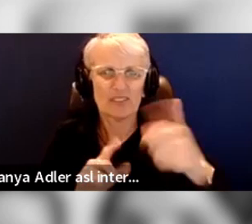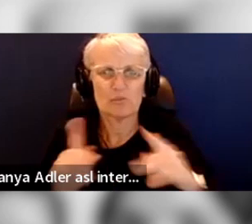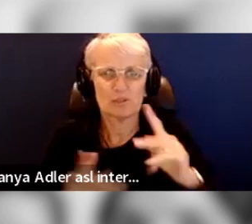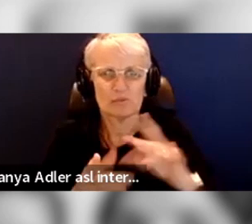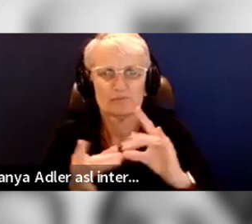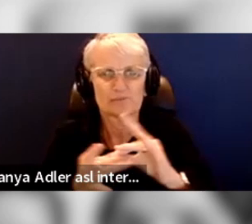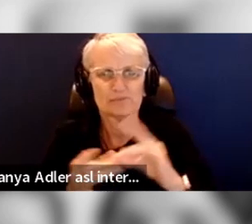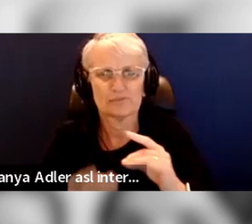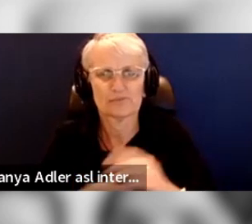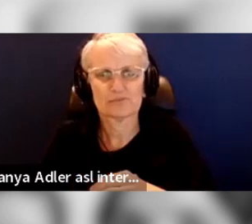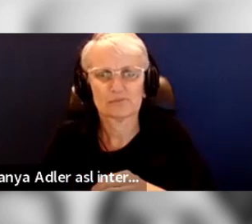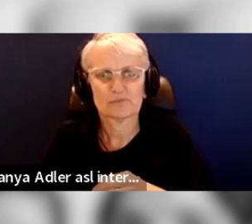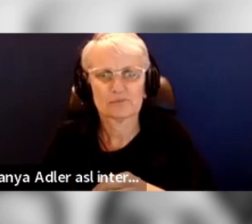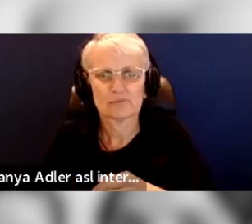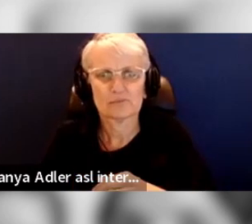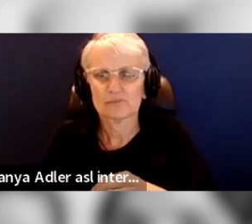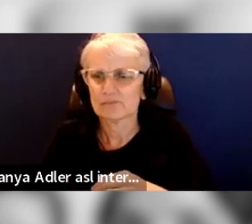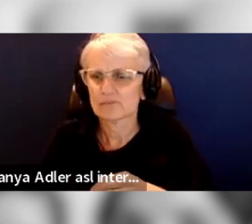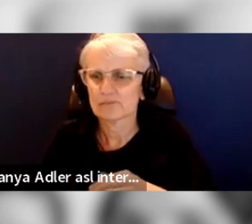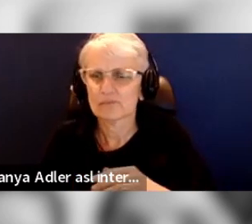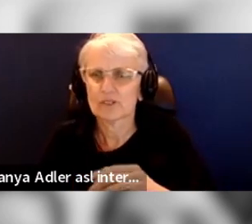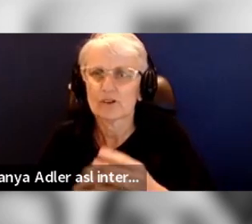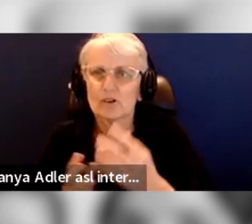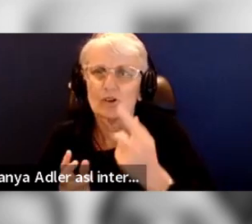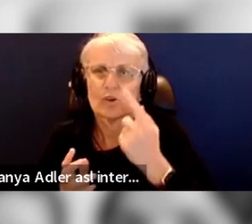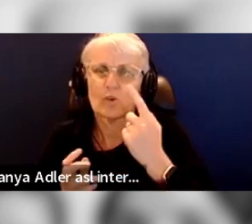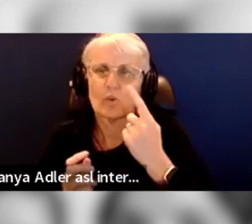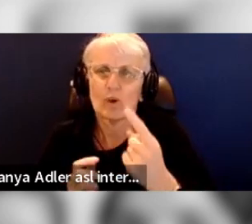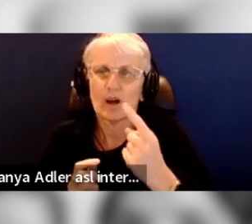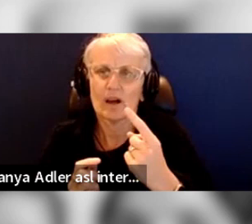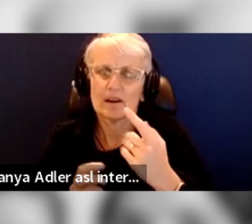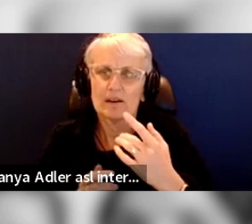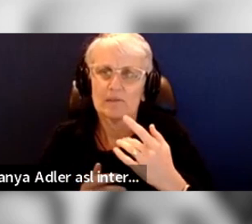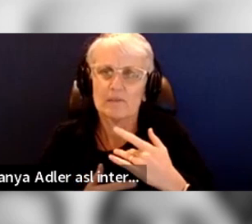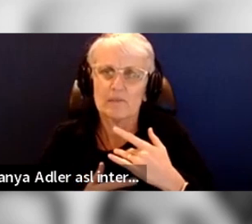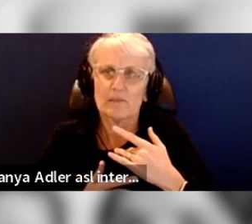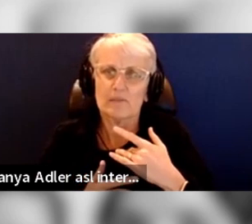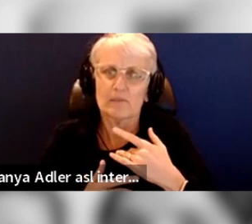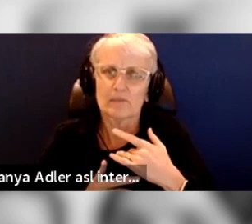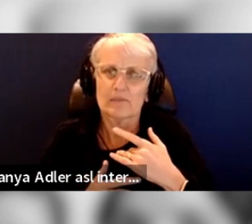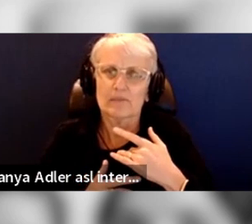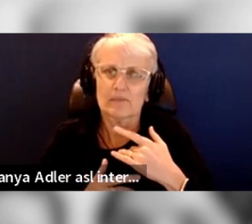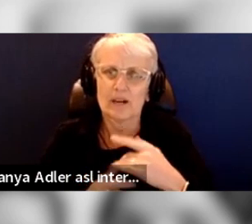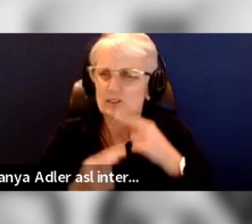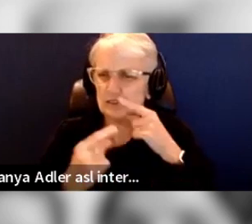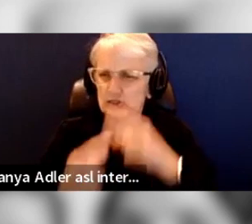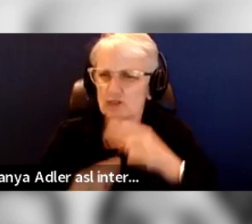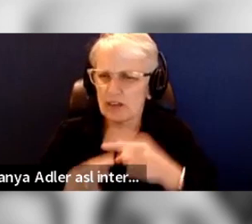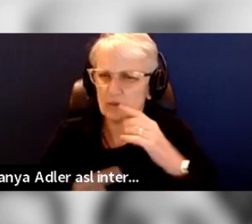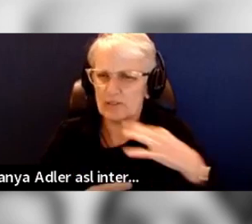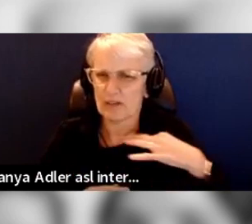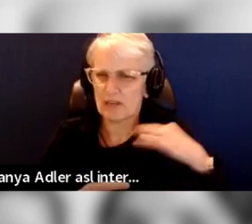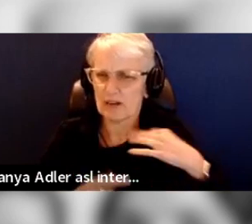The question is, one of the things that usually we struggle in application processes is